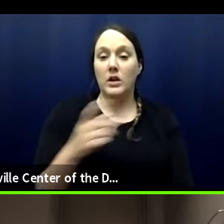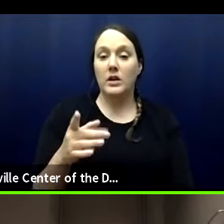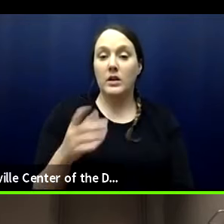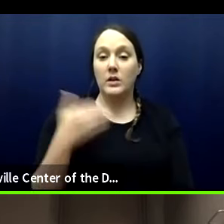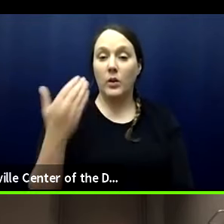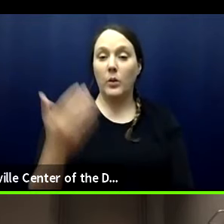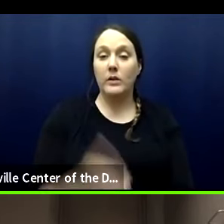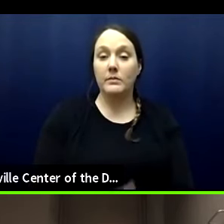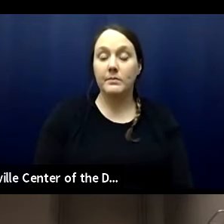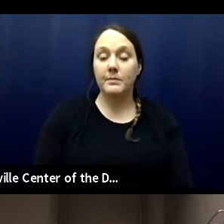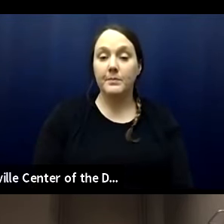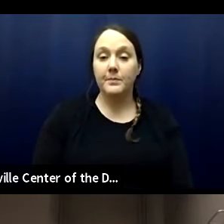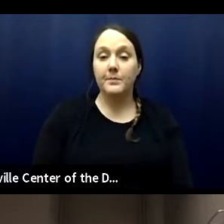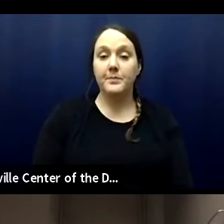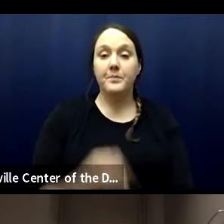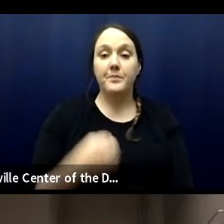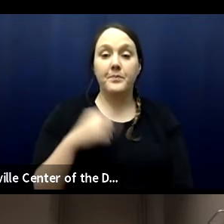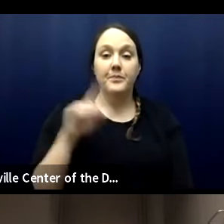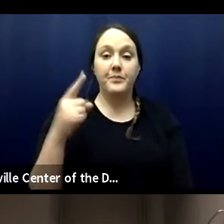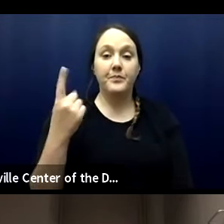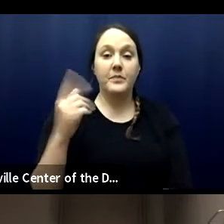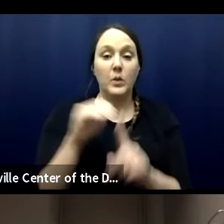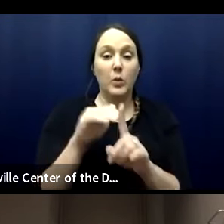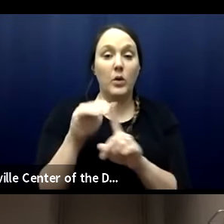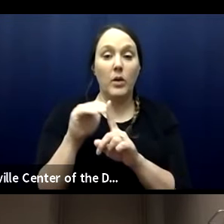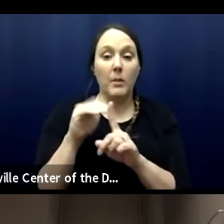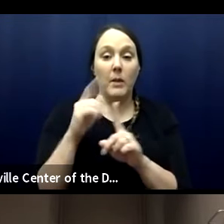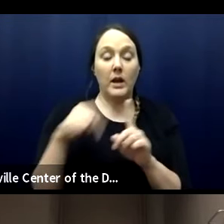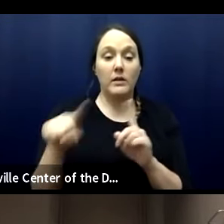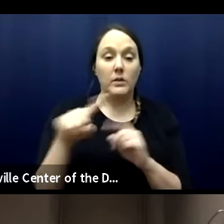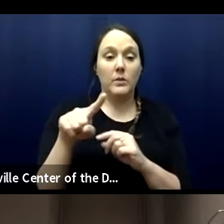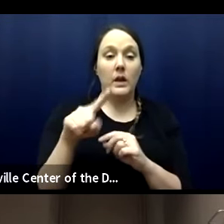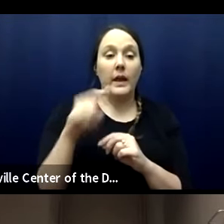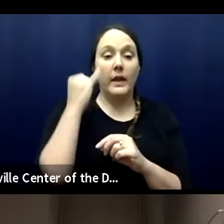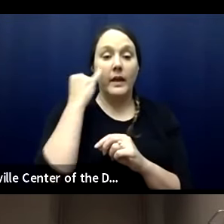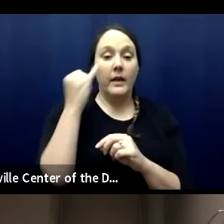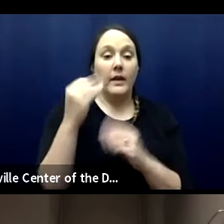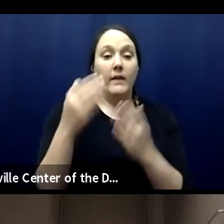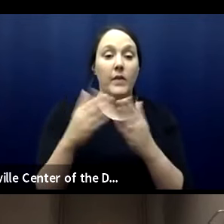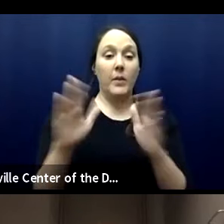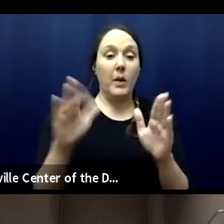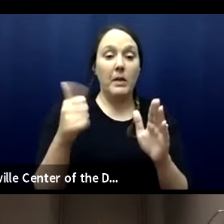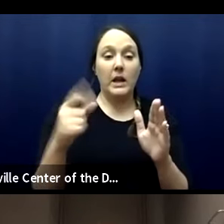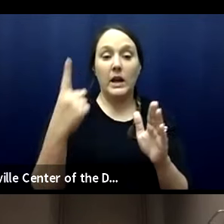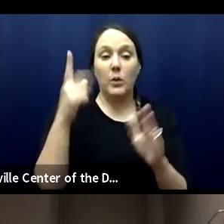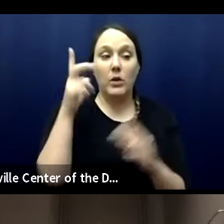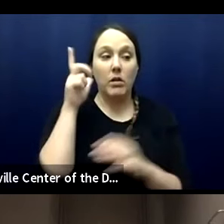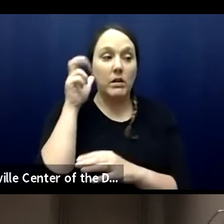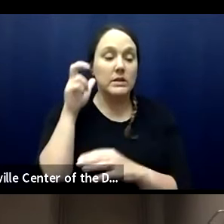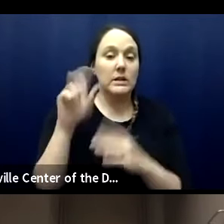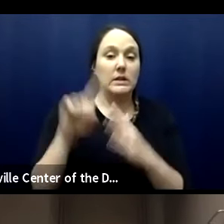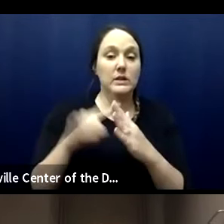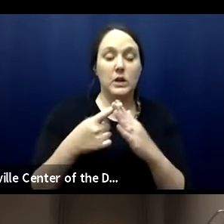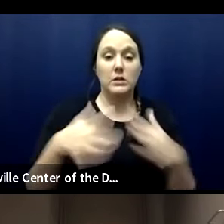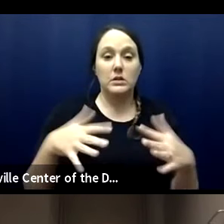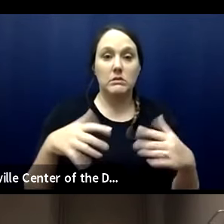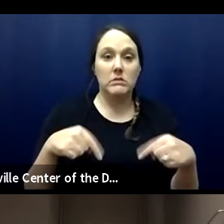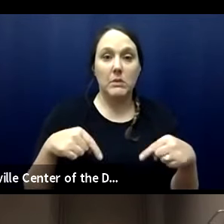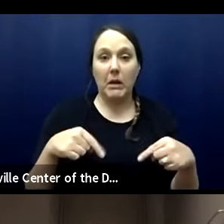Go ahead. Okay. I just want to remind everyone, in case the public or anyone listening starts to panic,